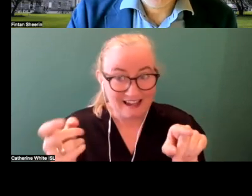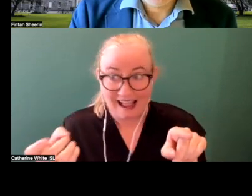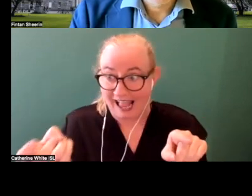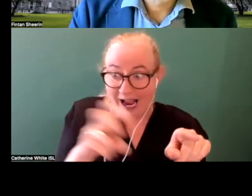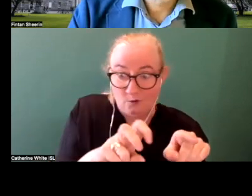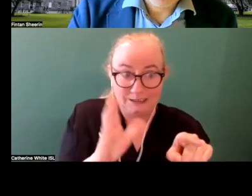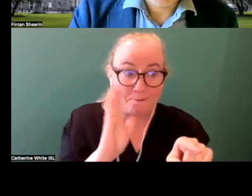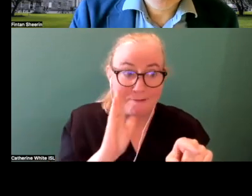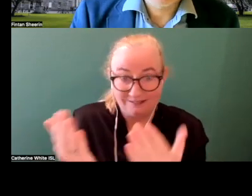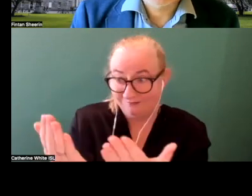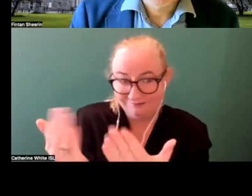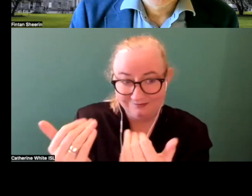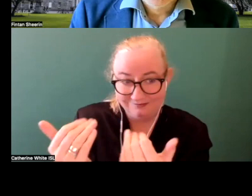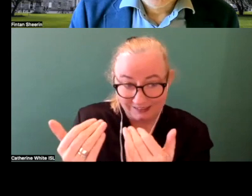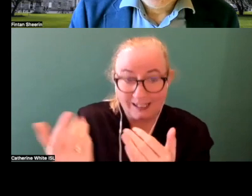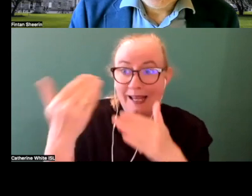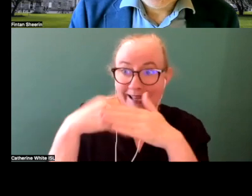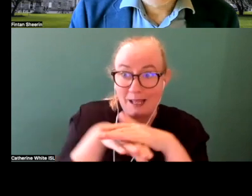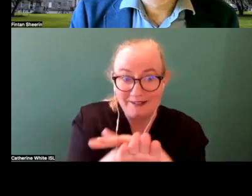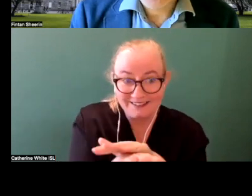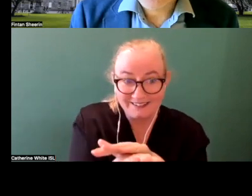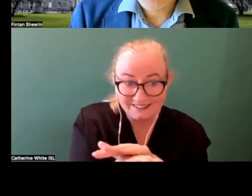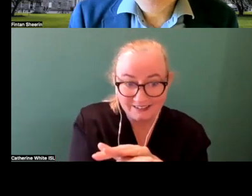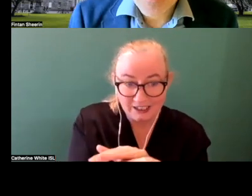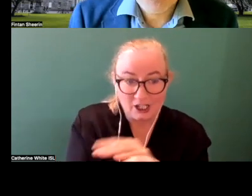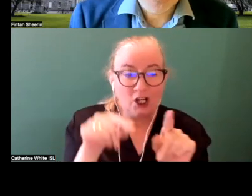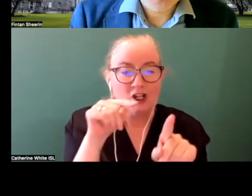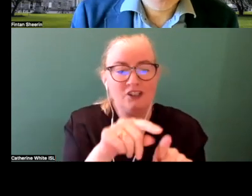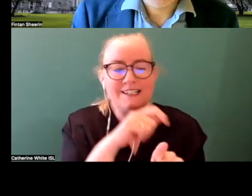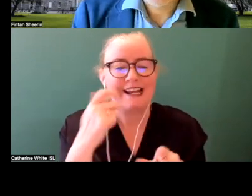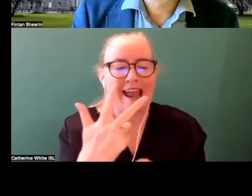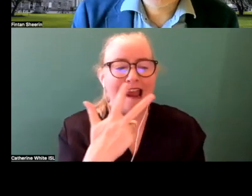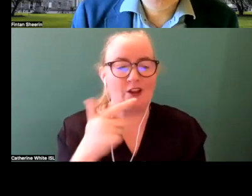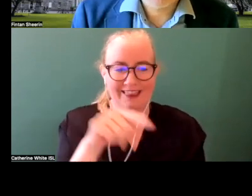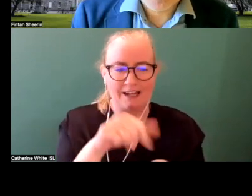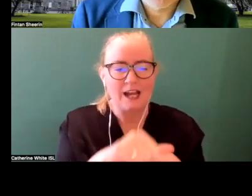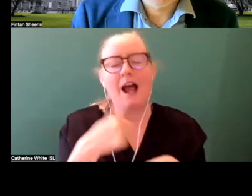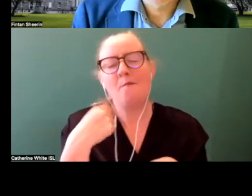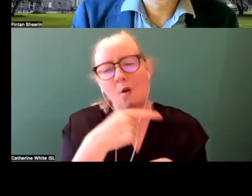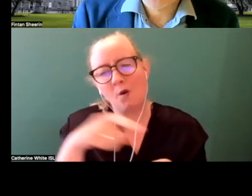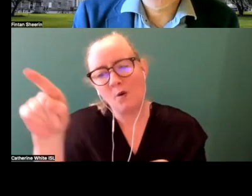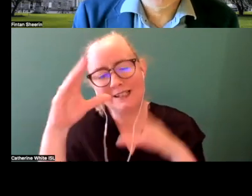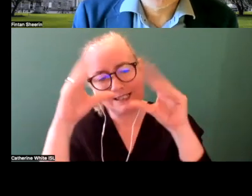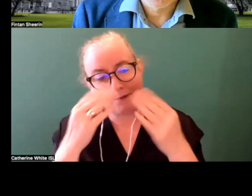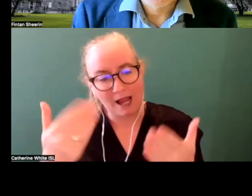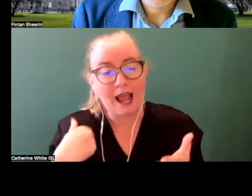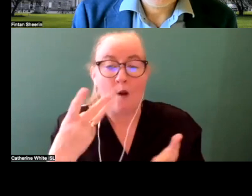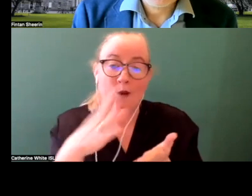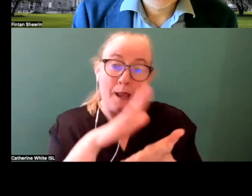got her out of bed and came in. She said at 3:30 that day, "I'm going to sleep now. I'll miss you